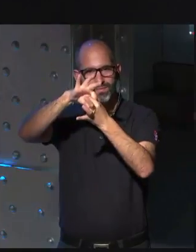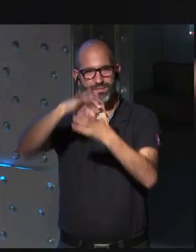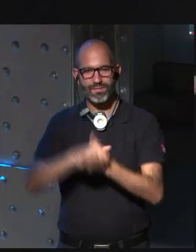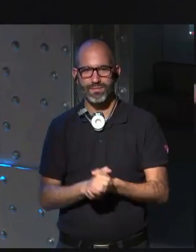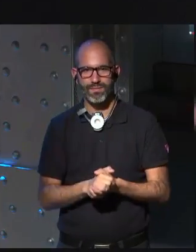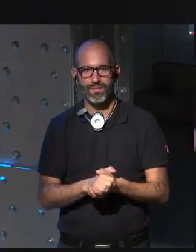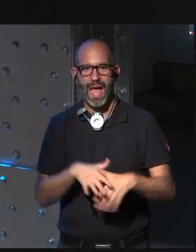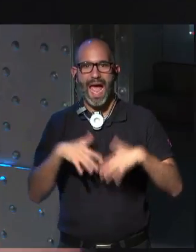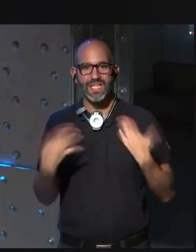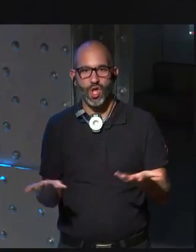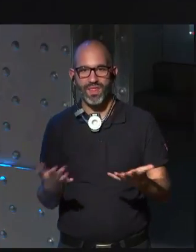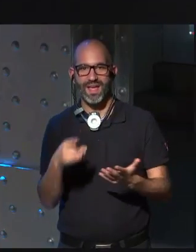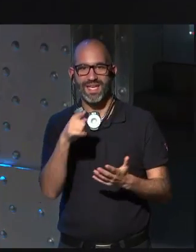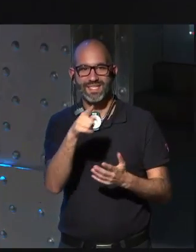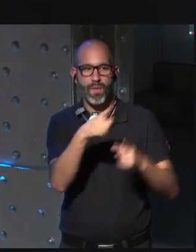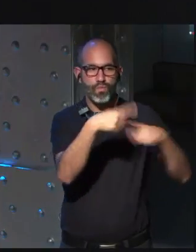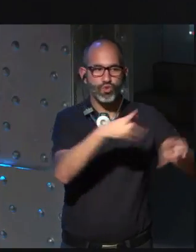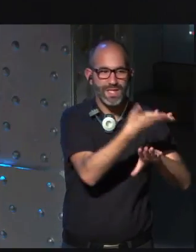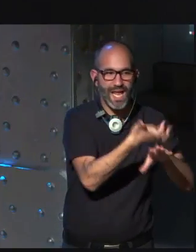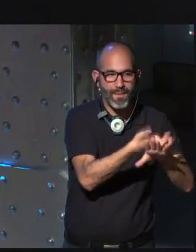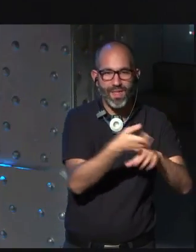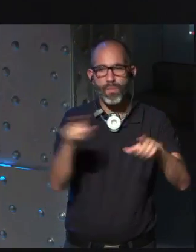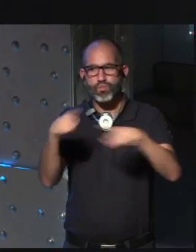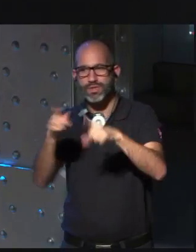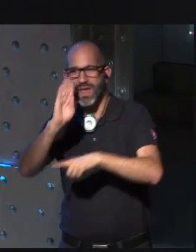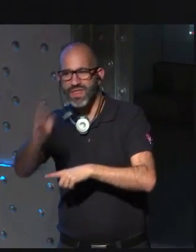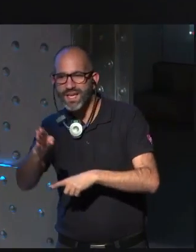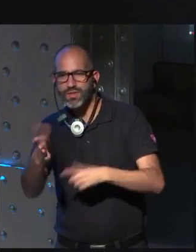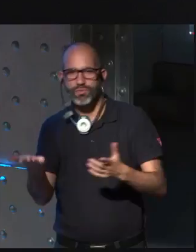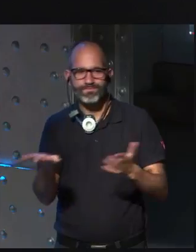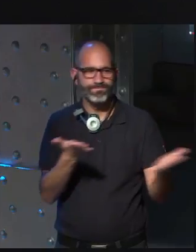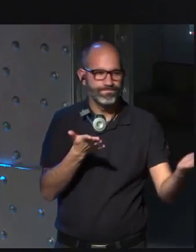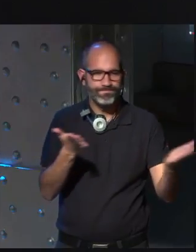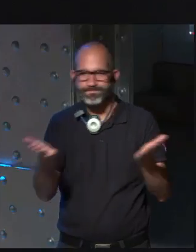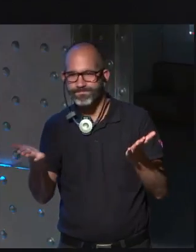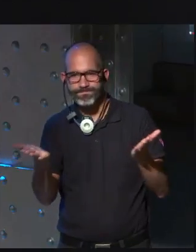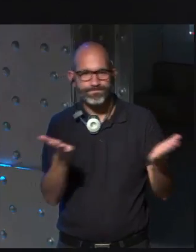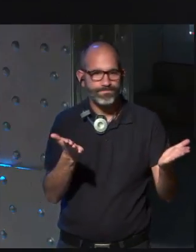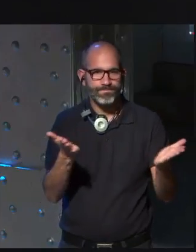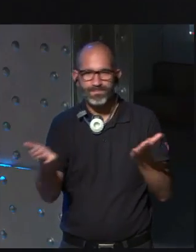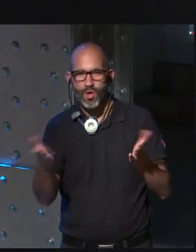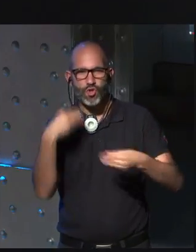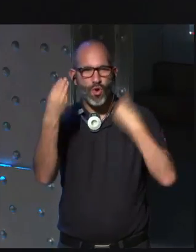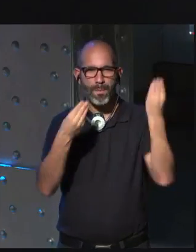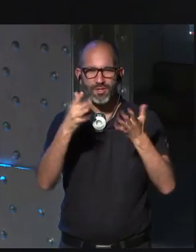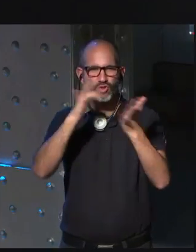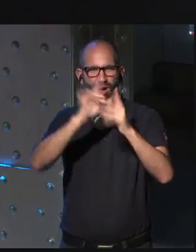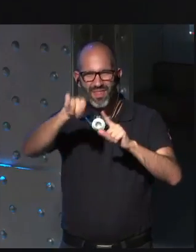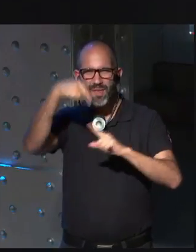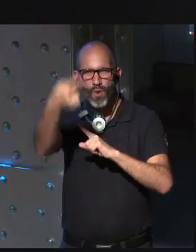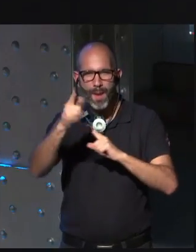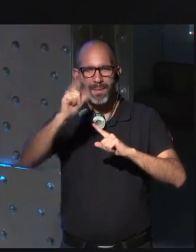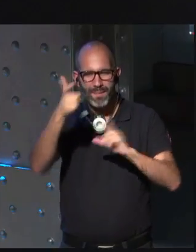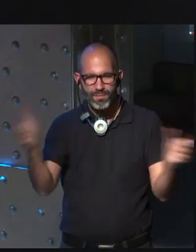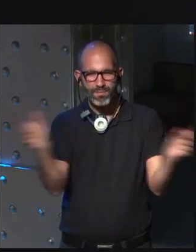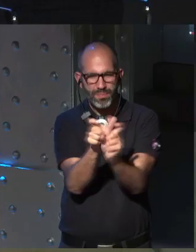your mind and translating it into something. So recorded music, live music, together, and our aspirations, I think we're rationalizing